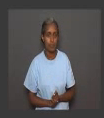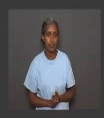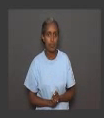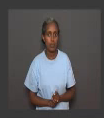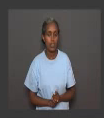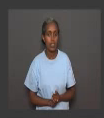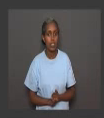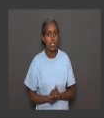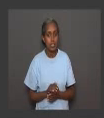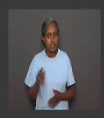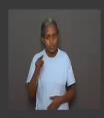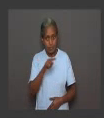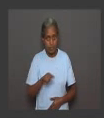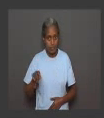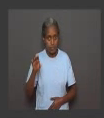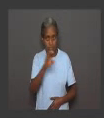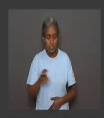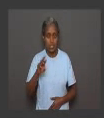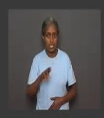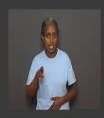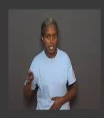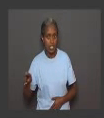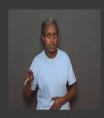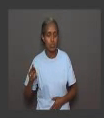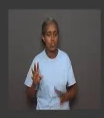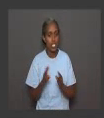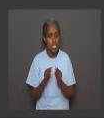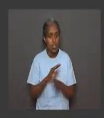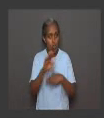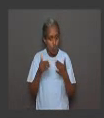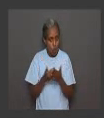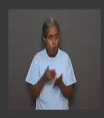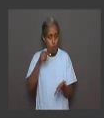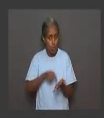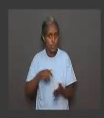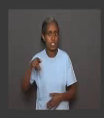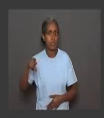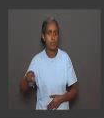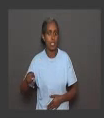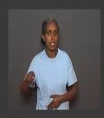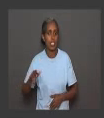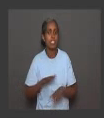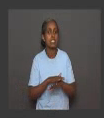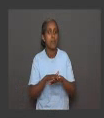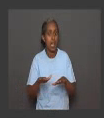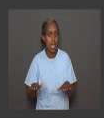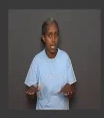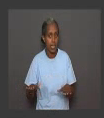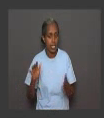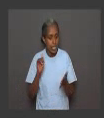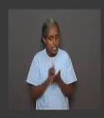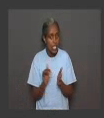The radius is the set of all points P in the plane